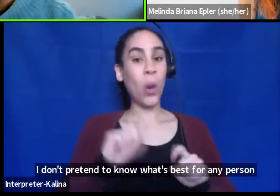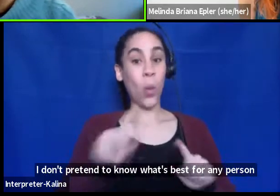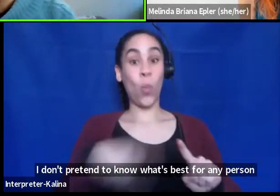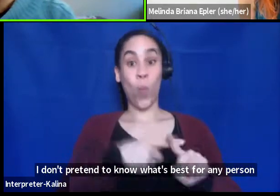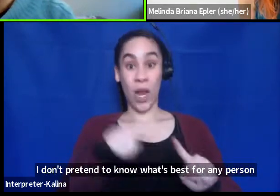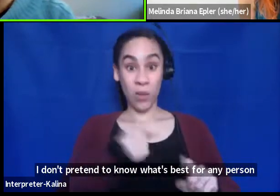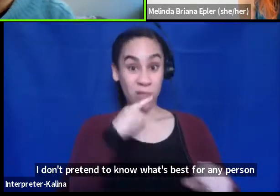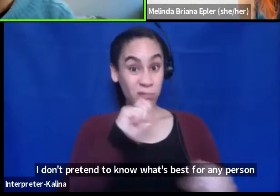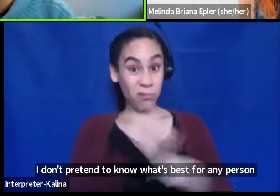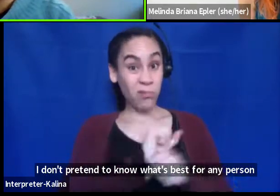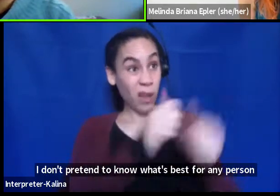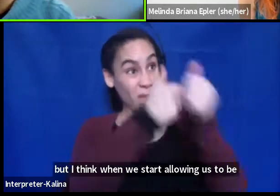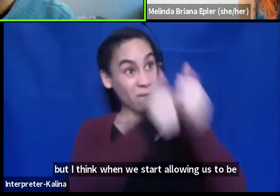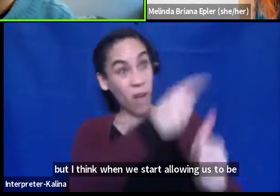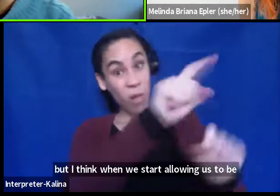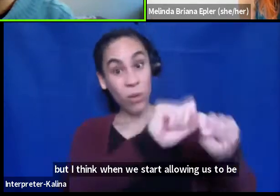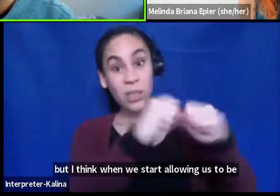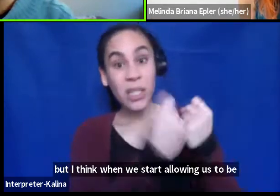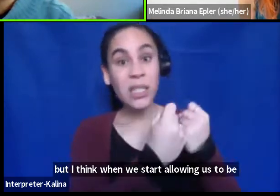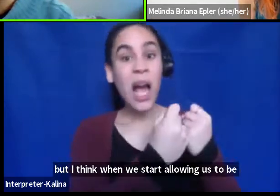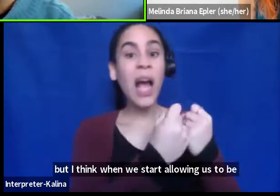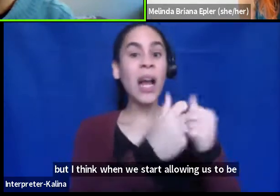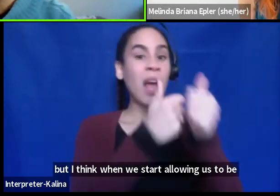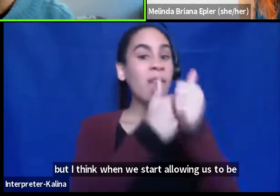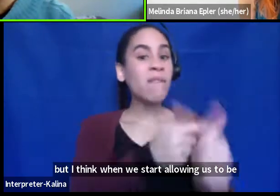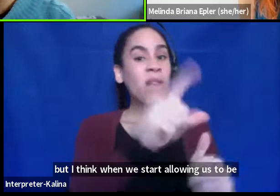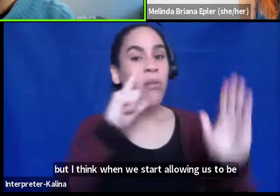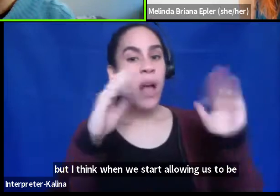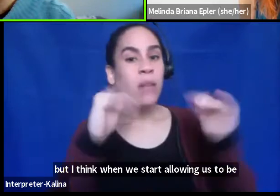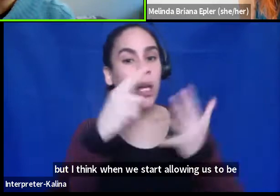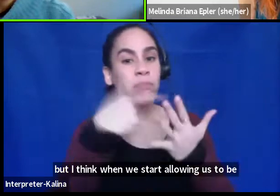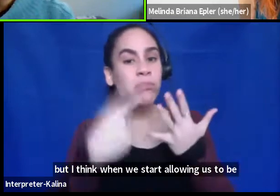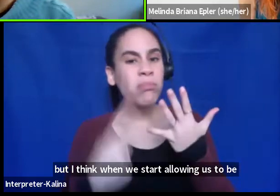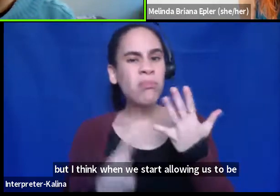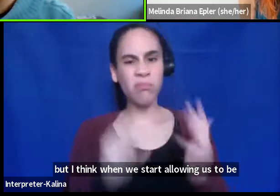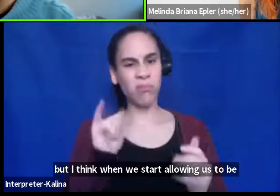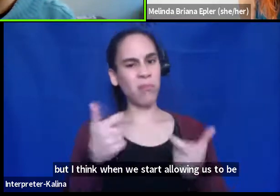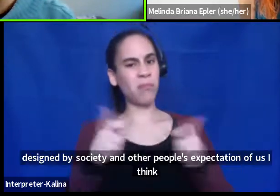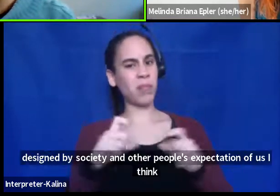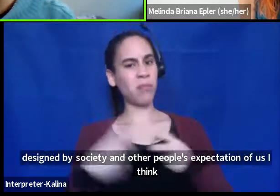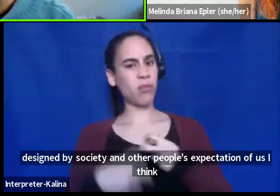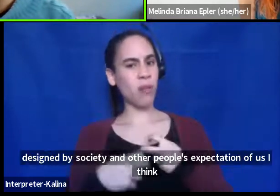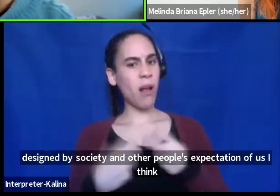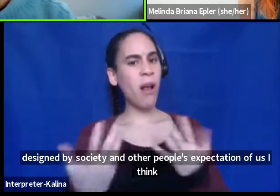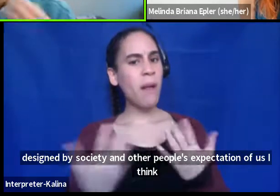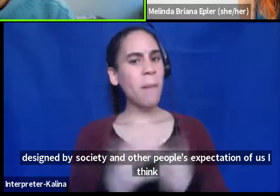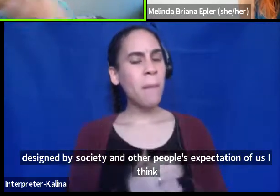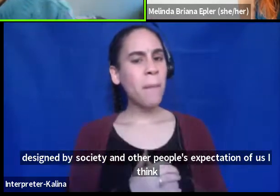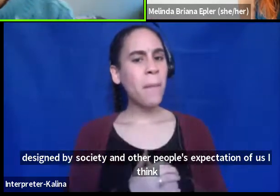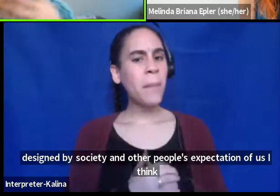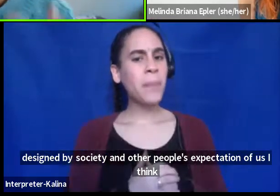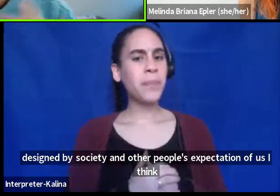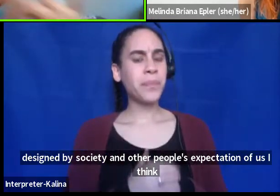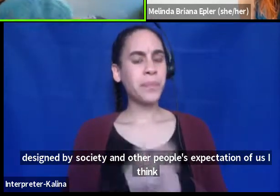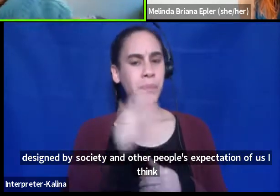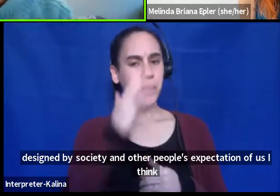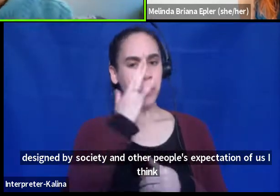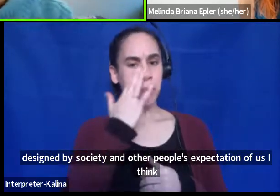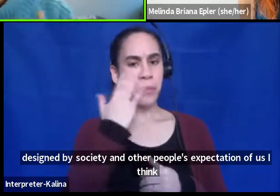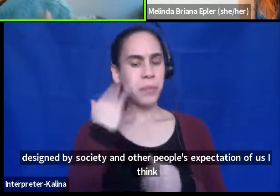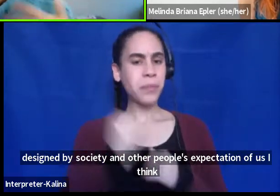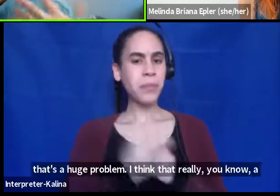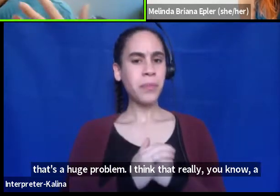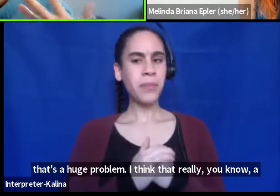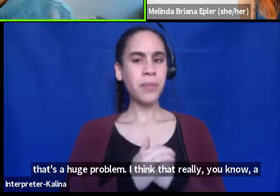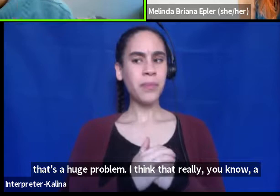us, I think that's a huge problem. And I think that really, a lot of this is about